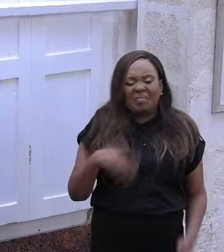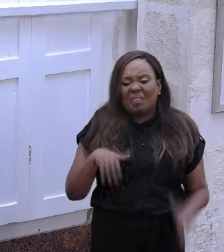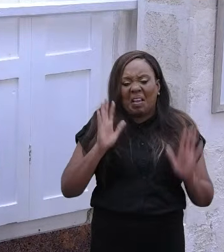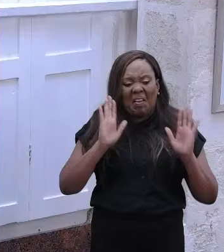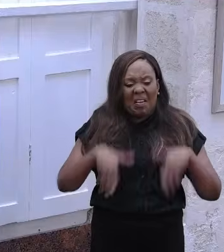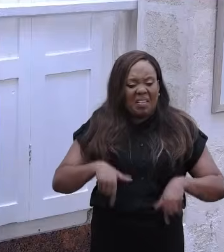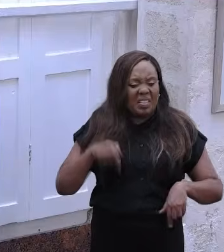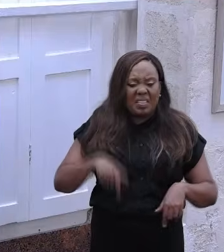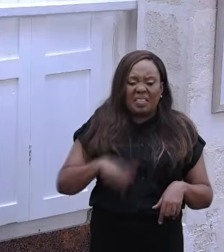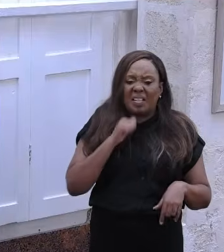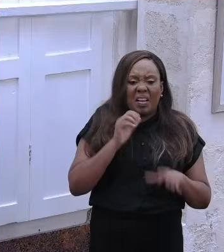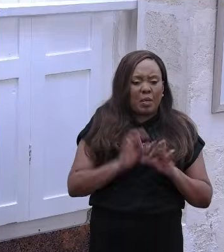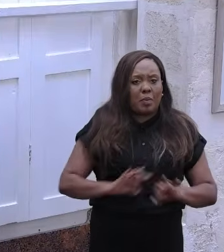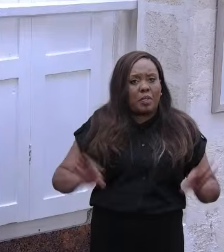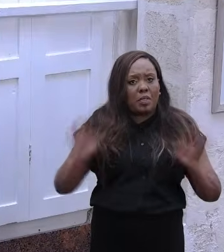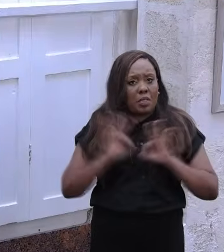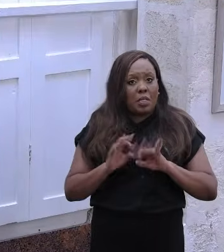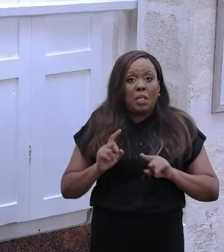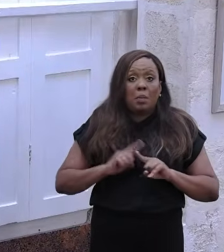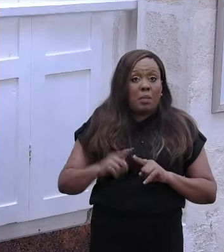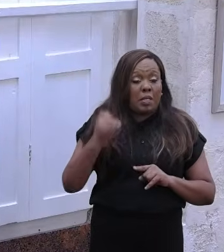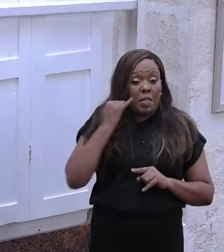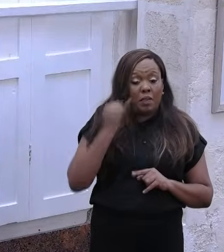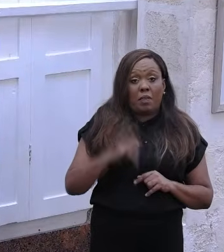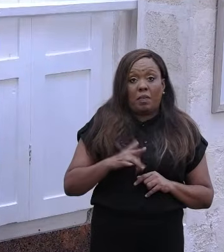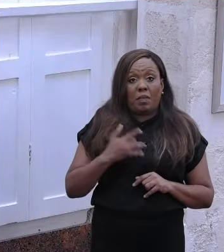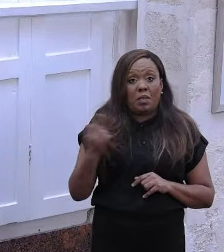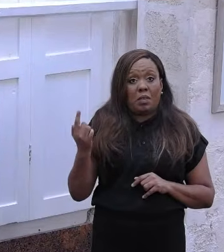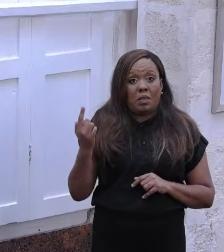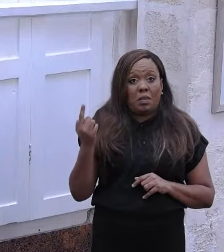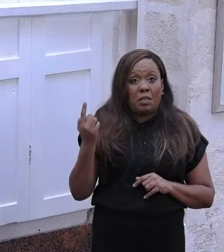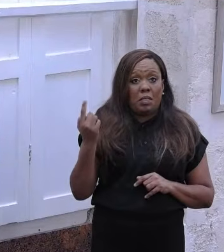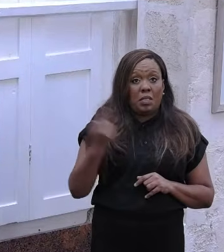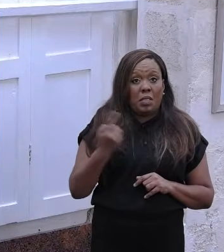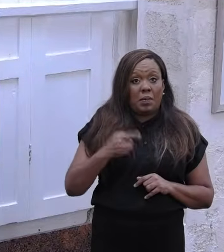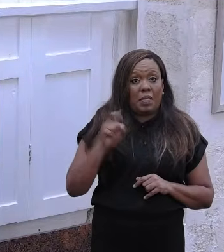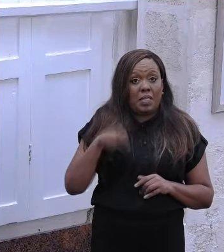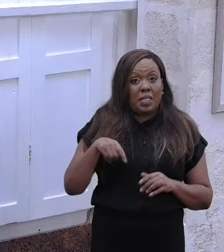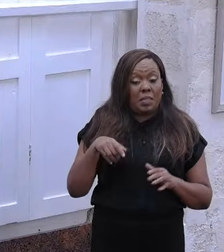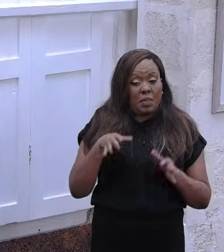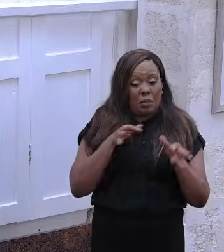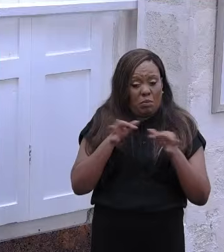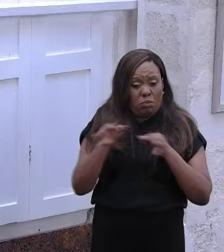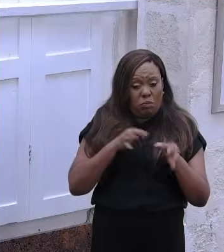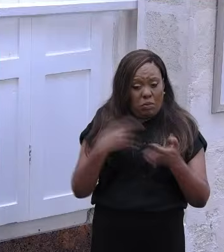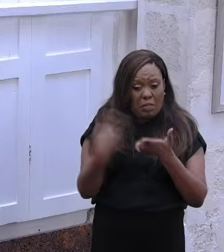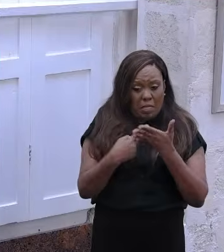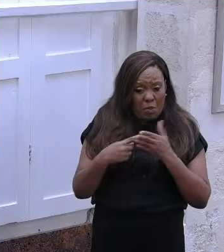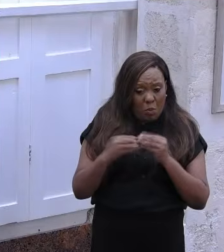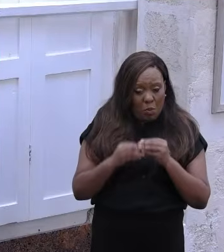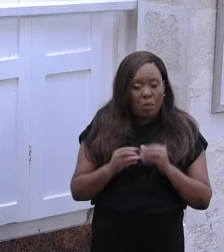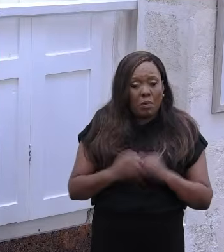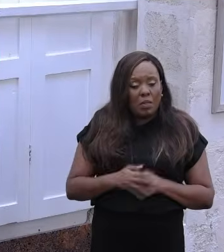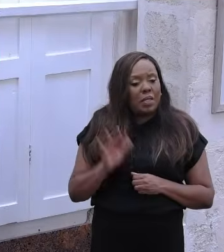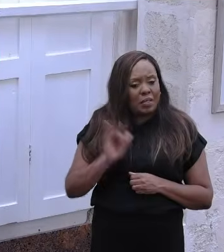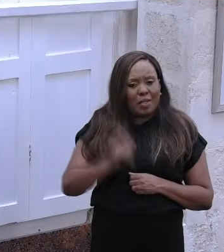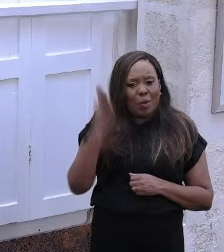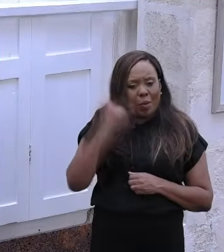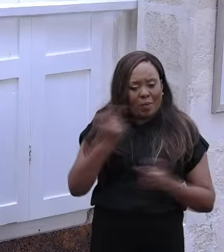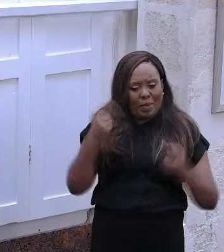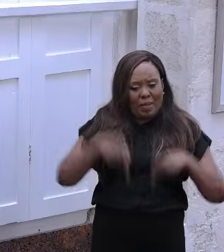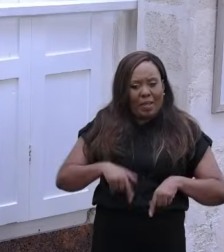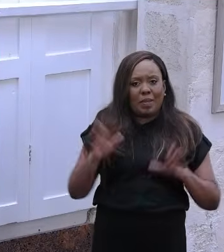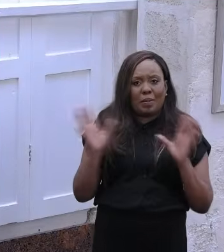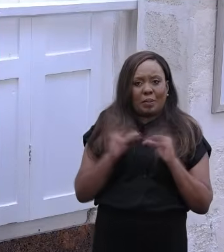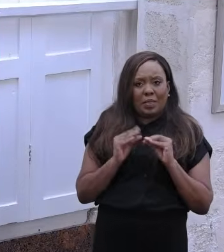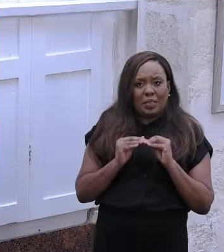that people find that might need addressed, the reason for this is for us to be able to question those things and put them on